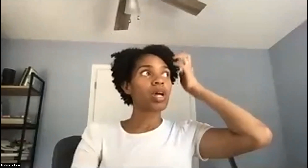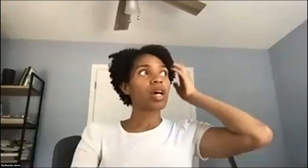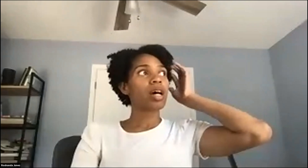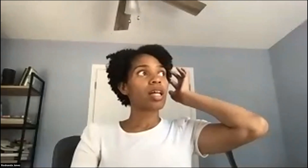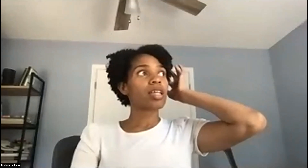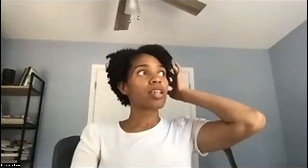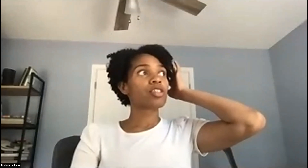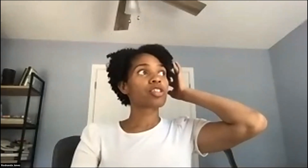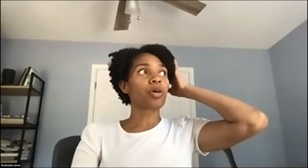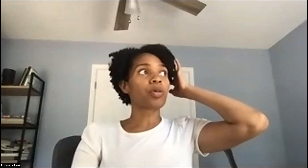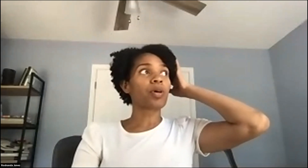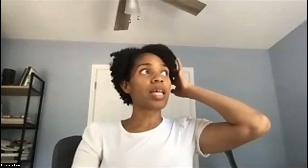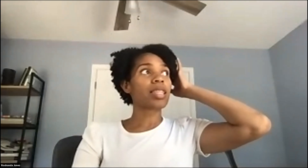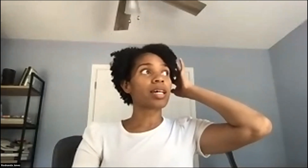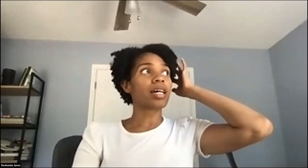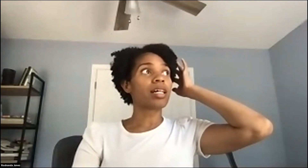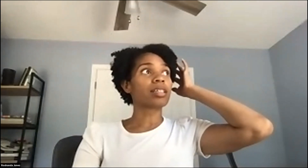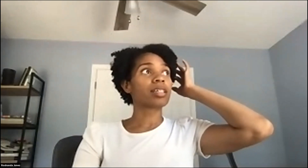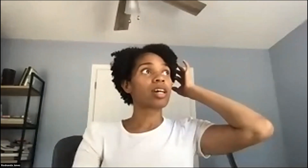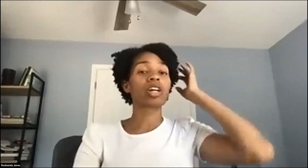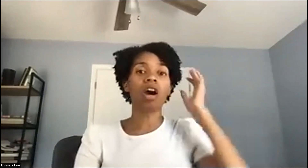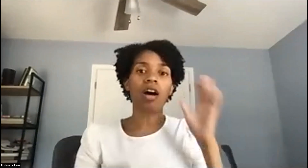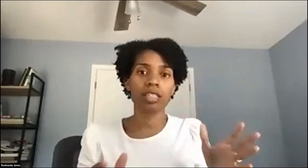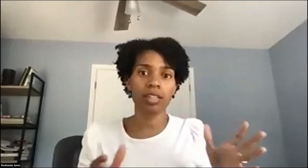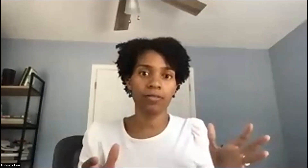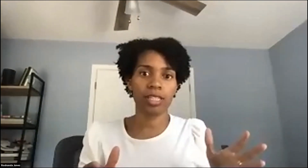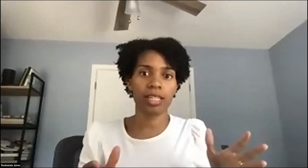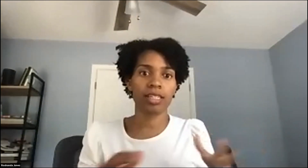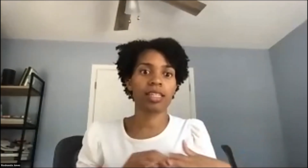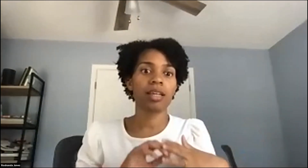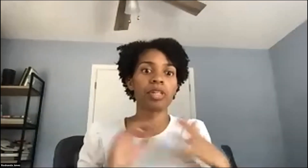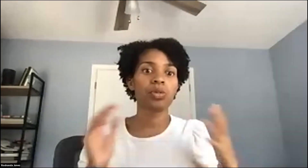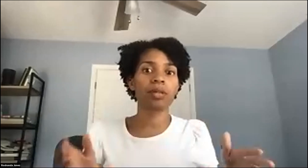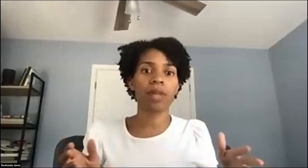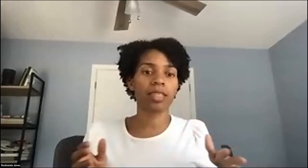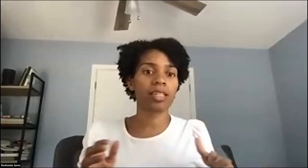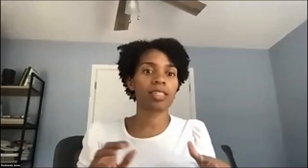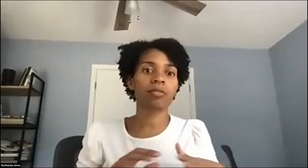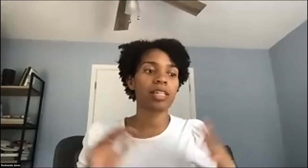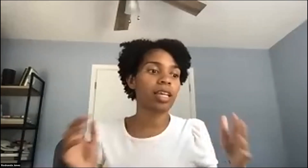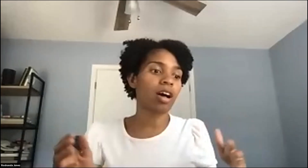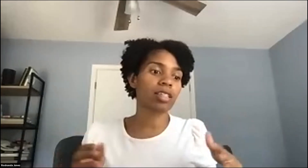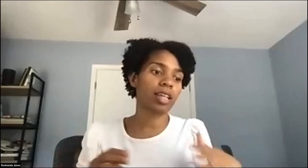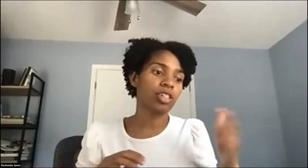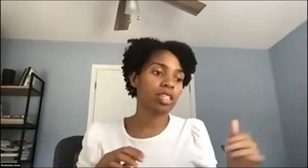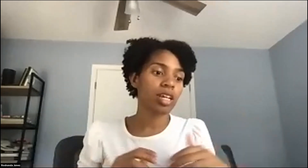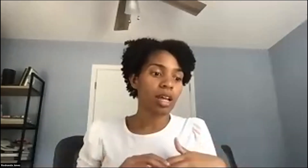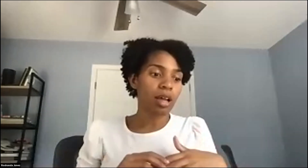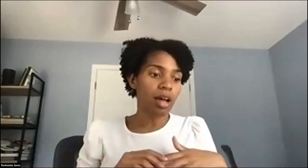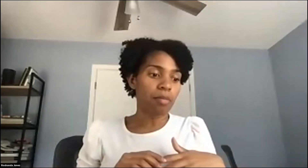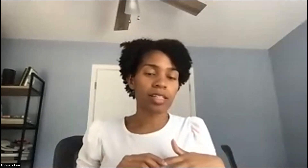about, so the cost differences between the methods, and when I say cost, not